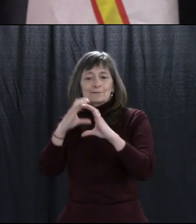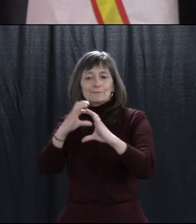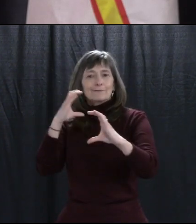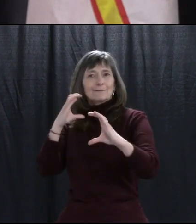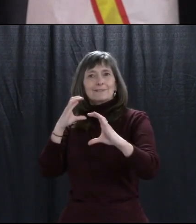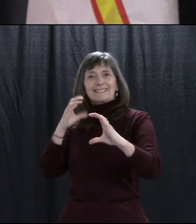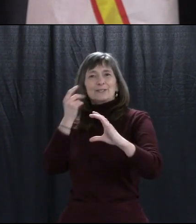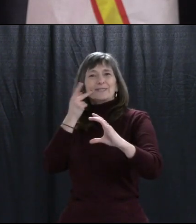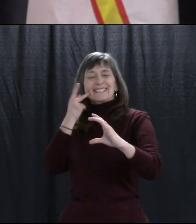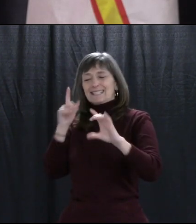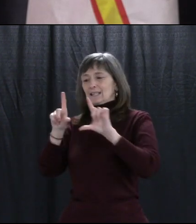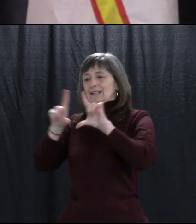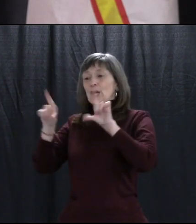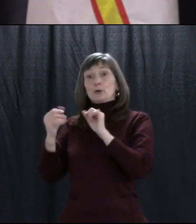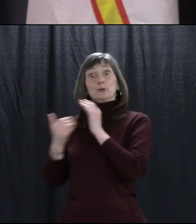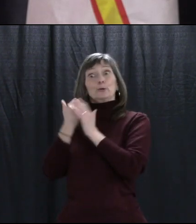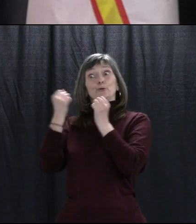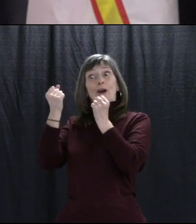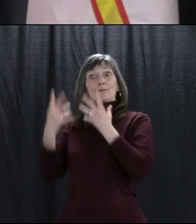driver.